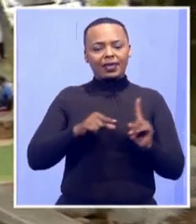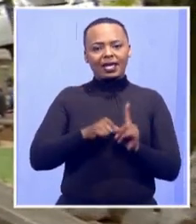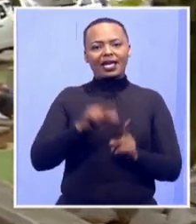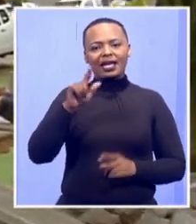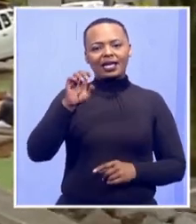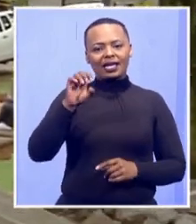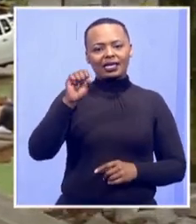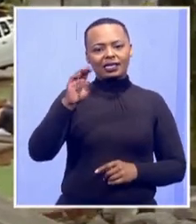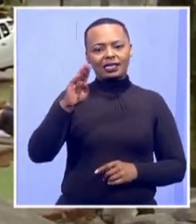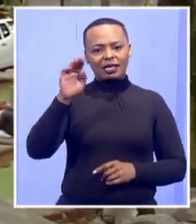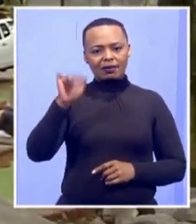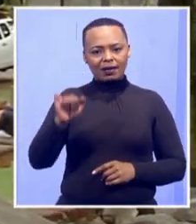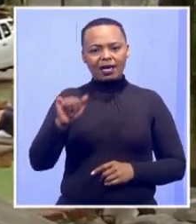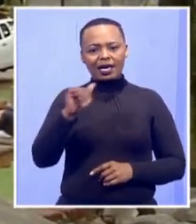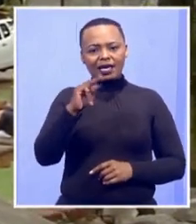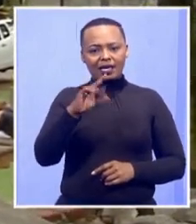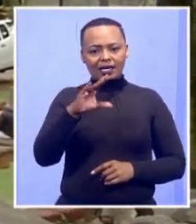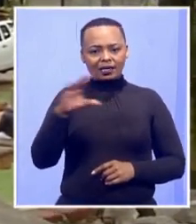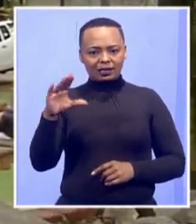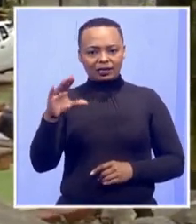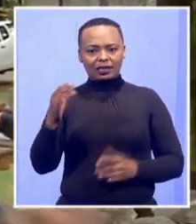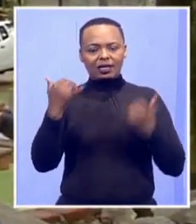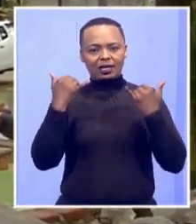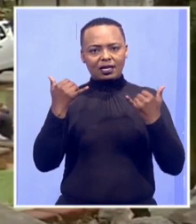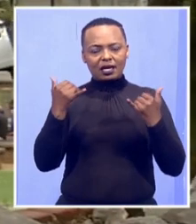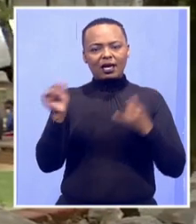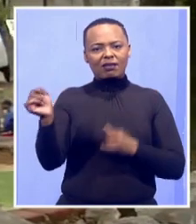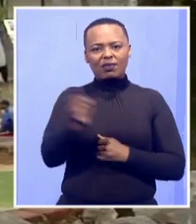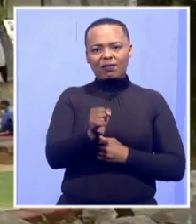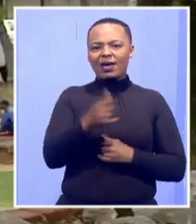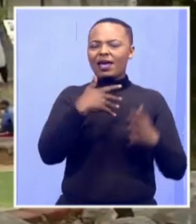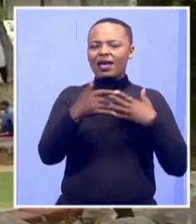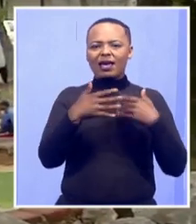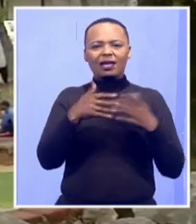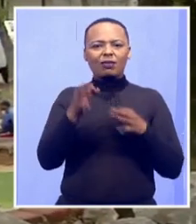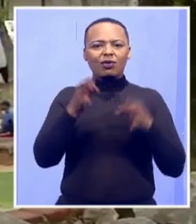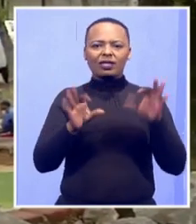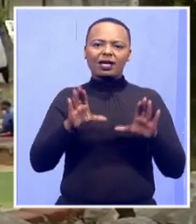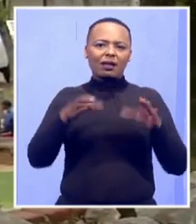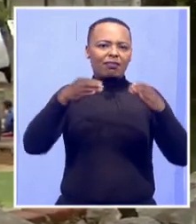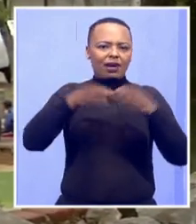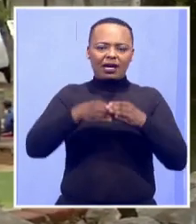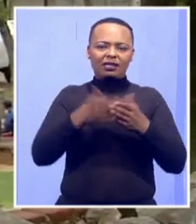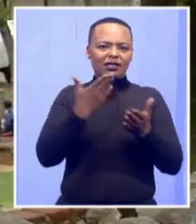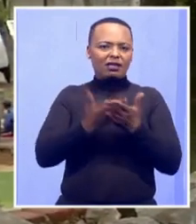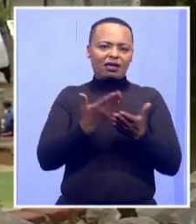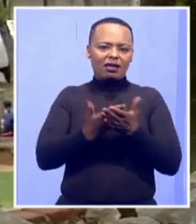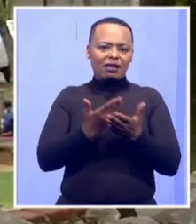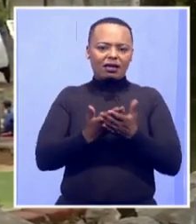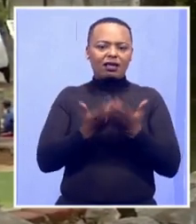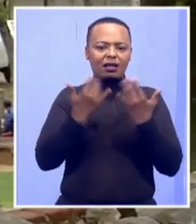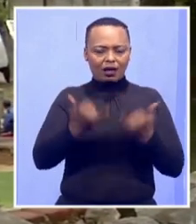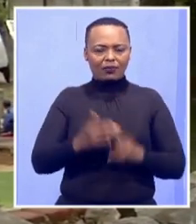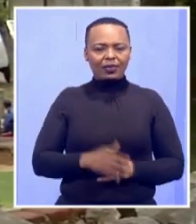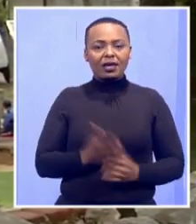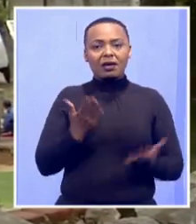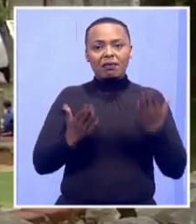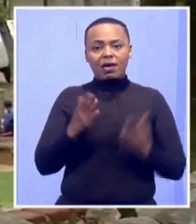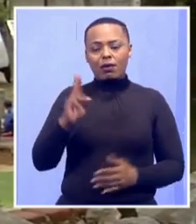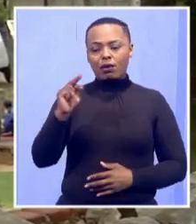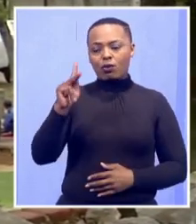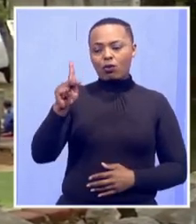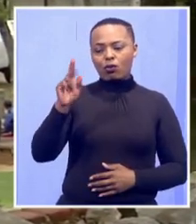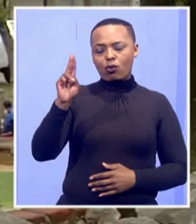Lesiba Mpia saying that the ANC may be fielding a candidate from another political party. We are highly tipped by our sources that may be Nkululeko